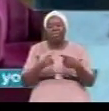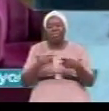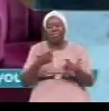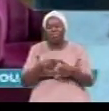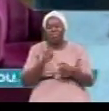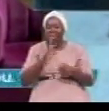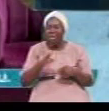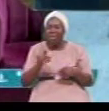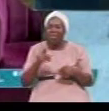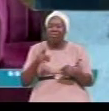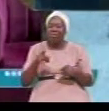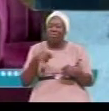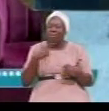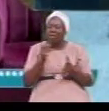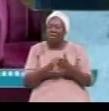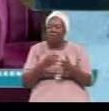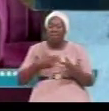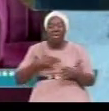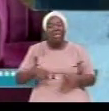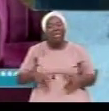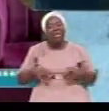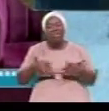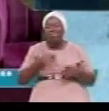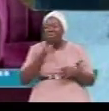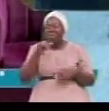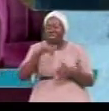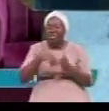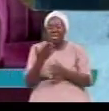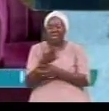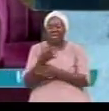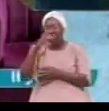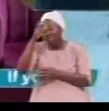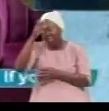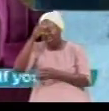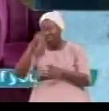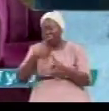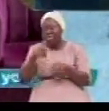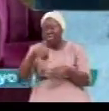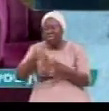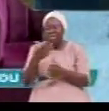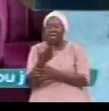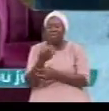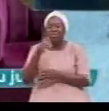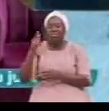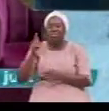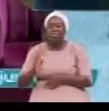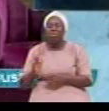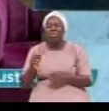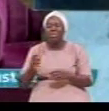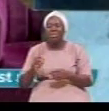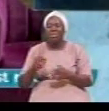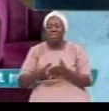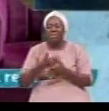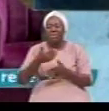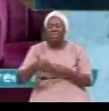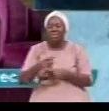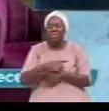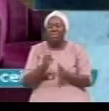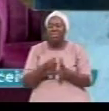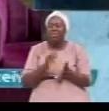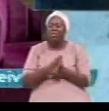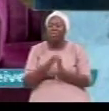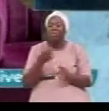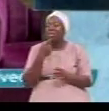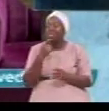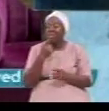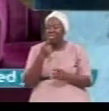I told him, my life is not in his hand, it is in the hands of God. The following day, it became so severe